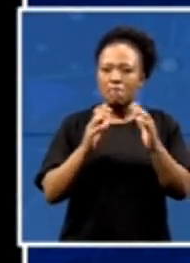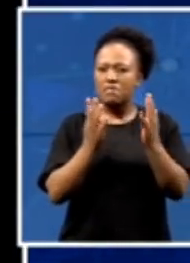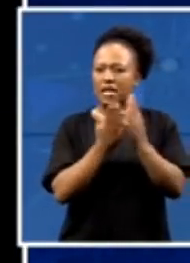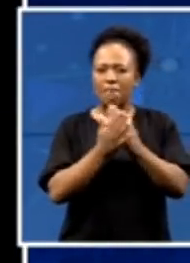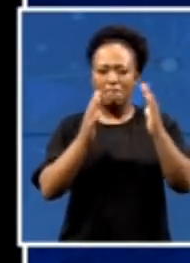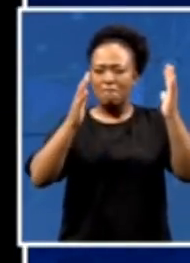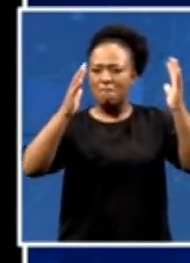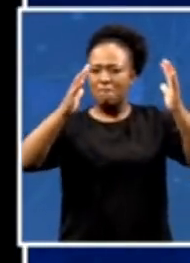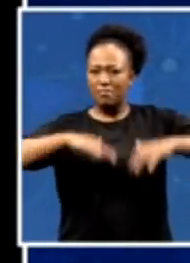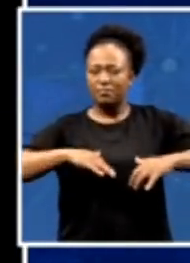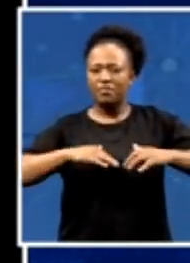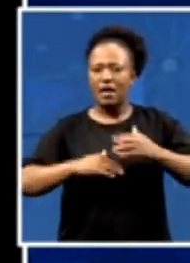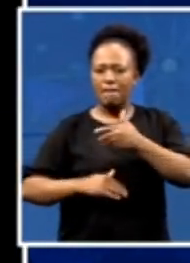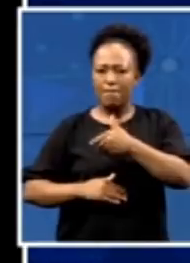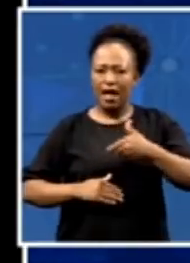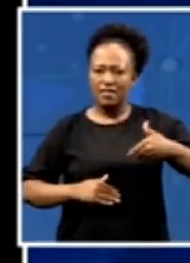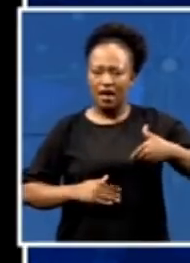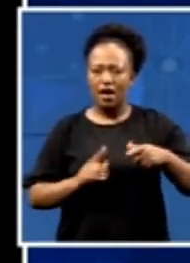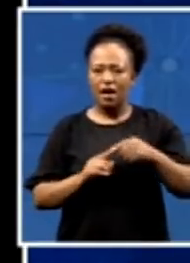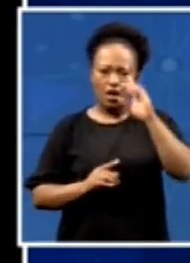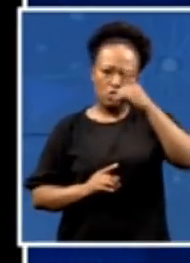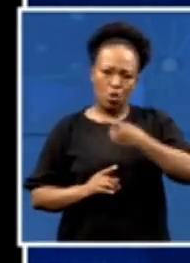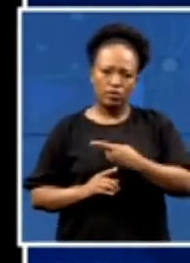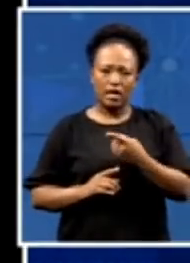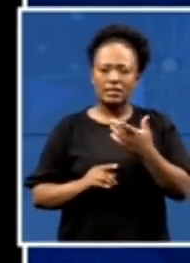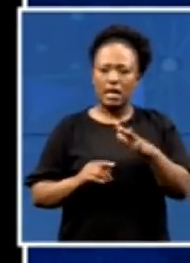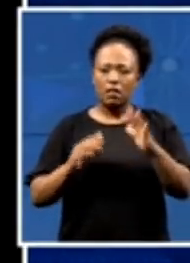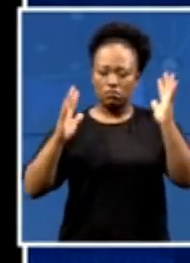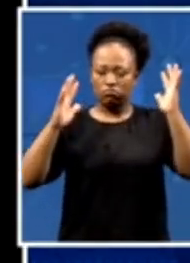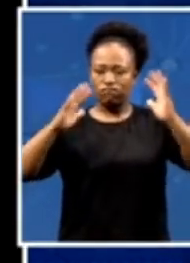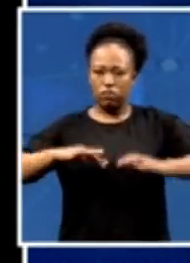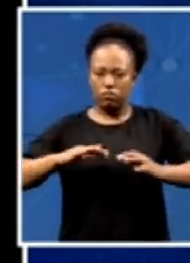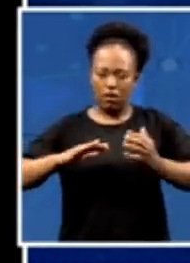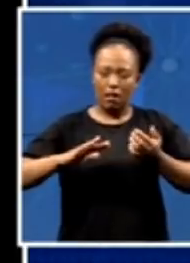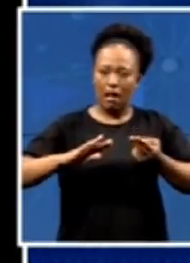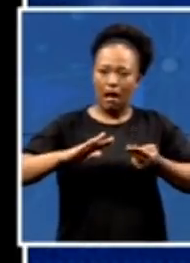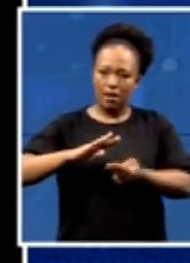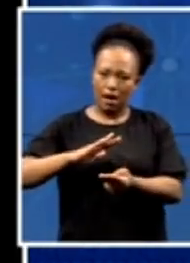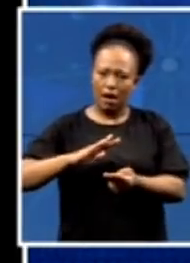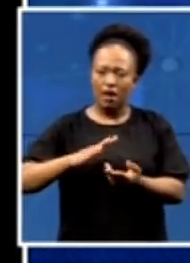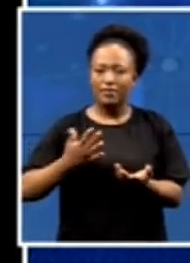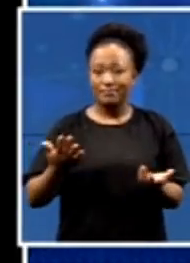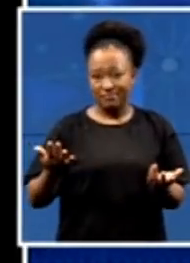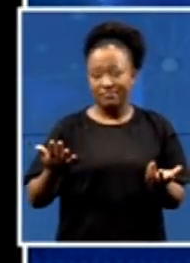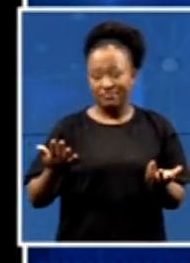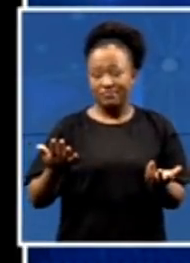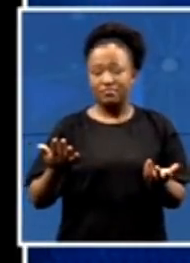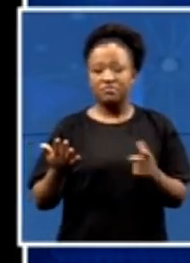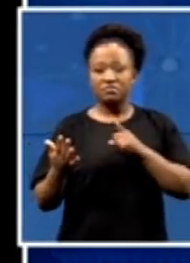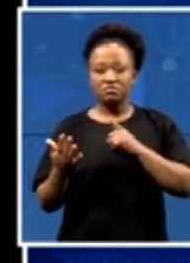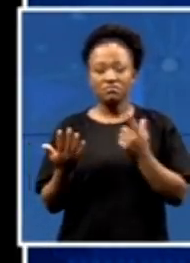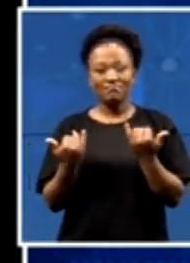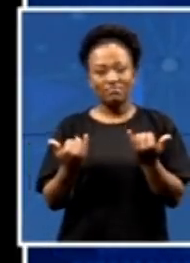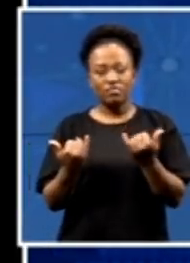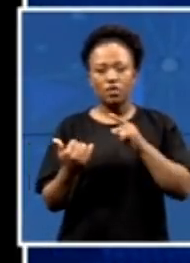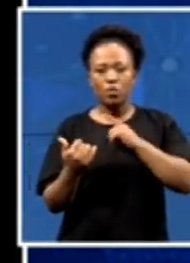daughters, are currently under the rubble. So they are trying. They're trying to work out. They're trying to